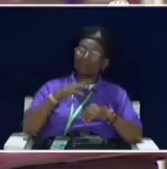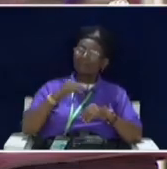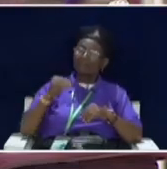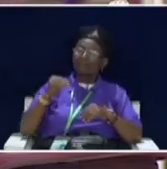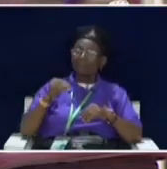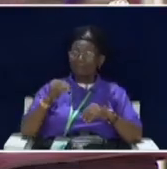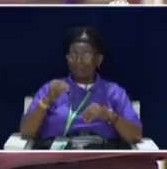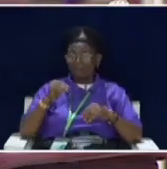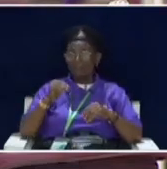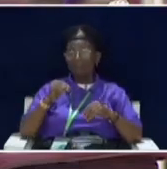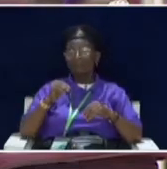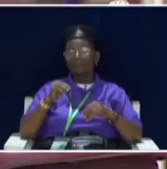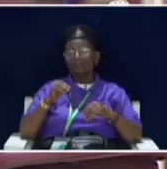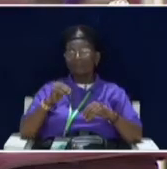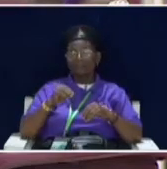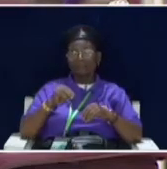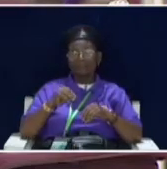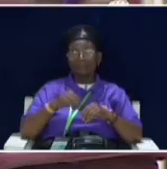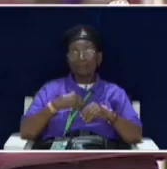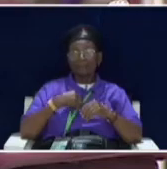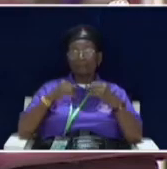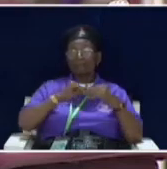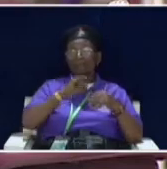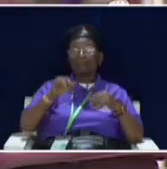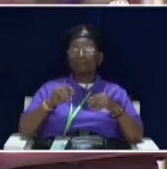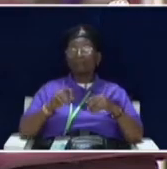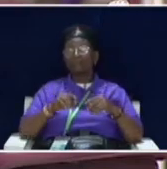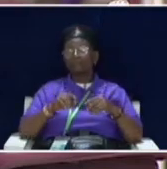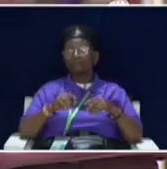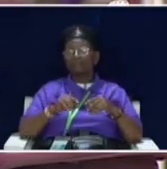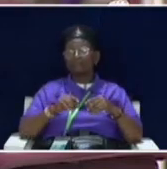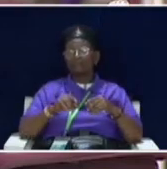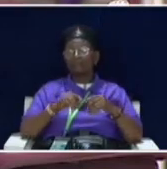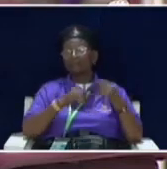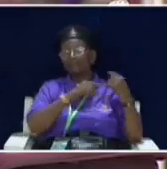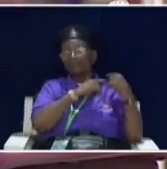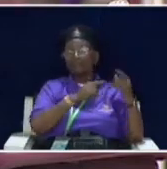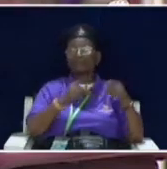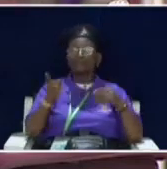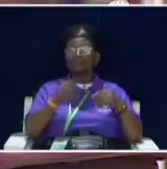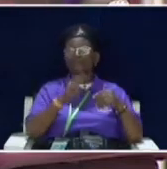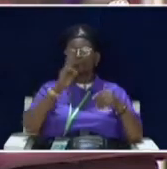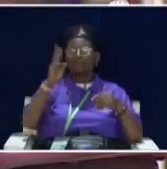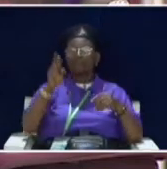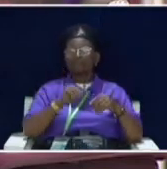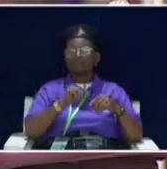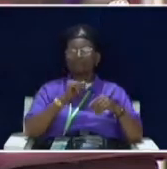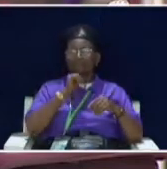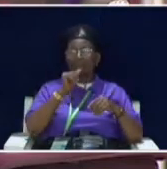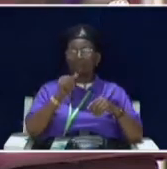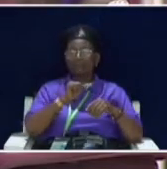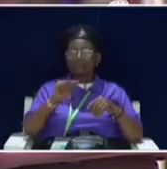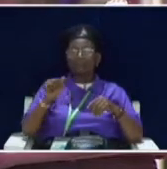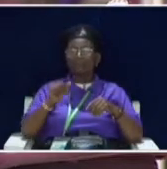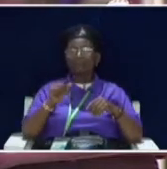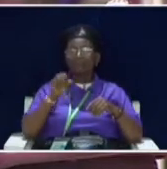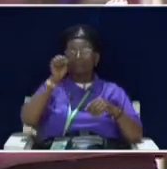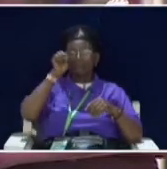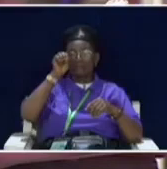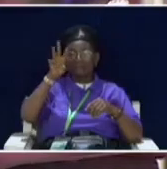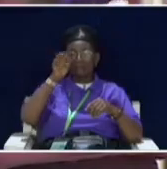course, I mean, since you are not a witch anyway, so he